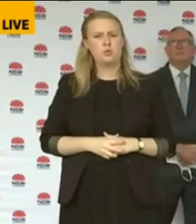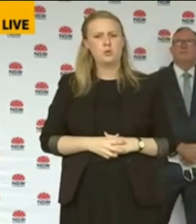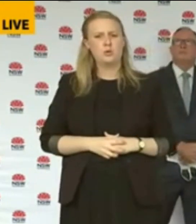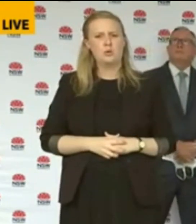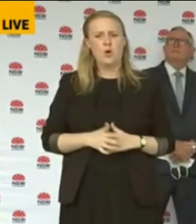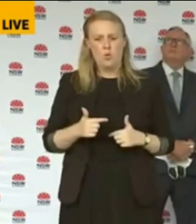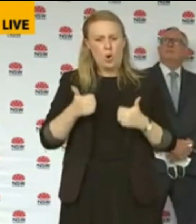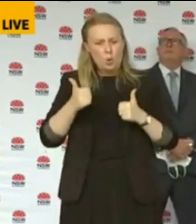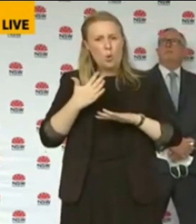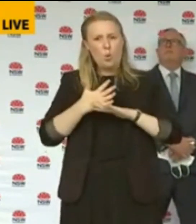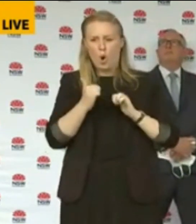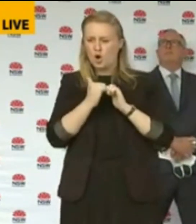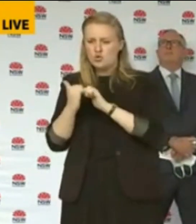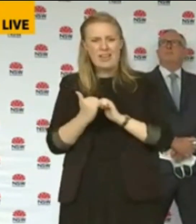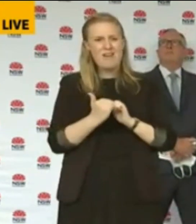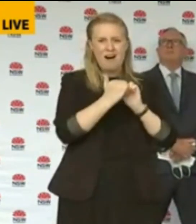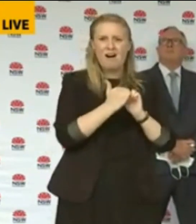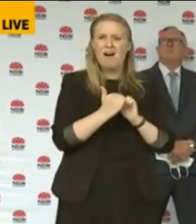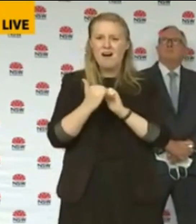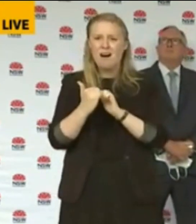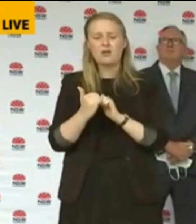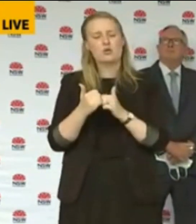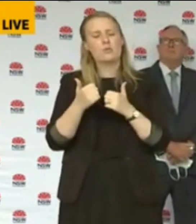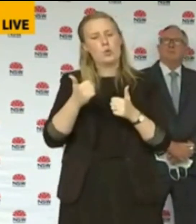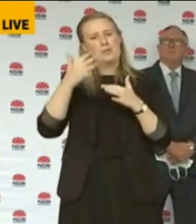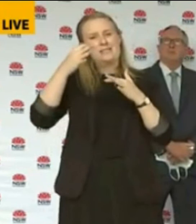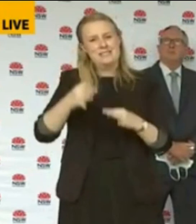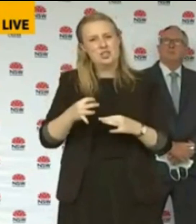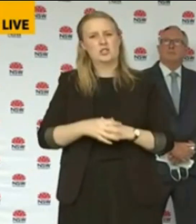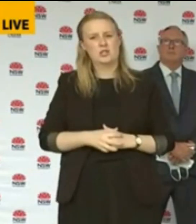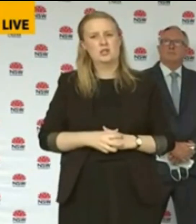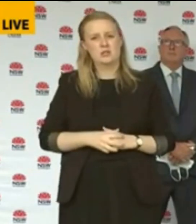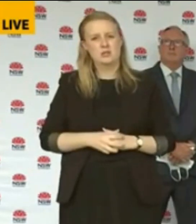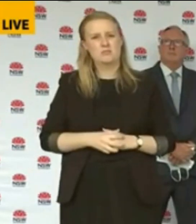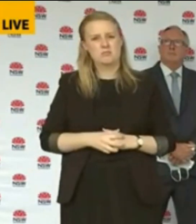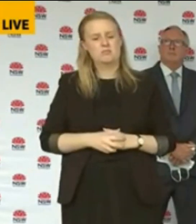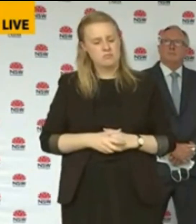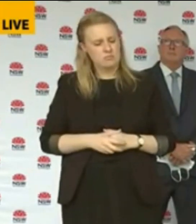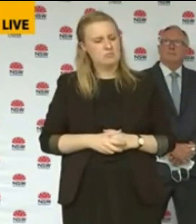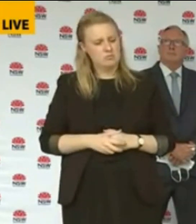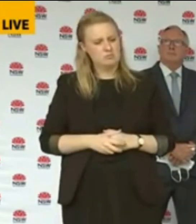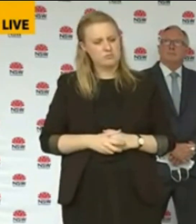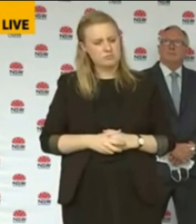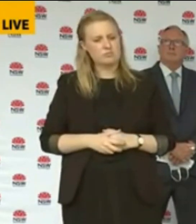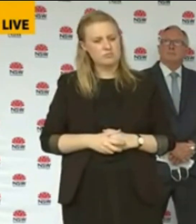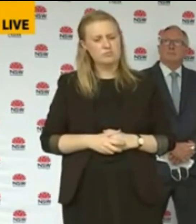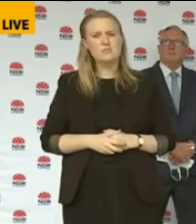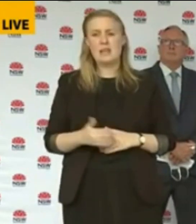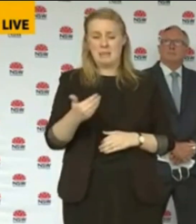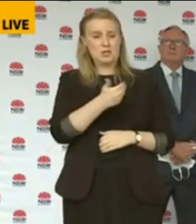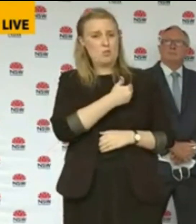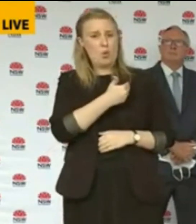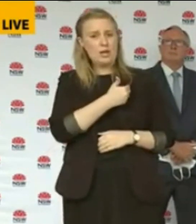and what happens is states are making their own decisions. And the best I can do is implore them to work with all of us. As you heard this morning, Minister Hazzard was on the